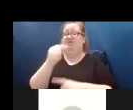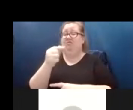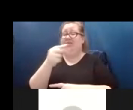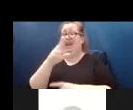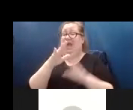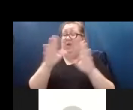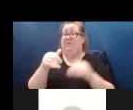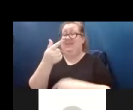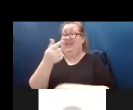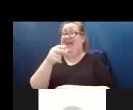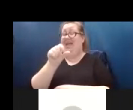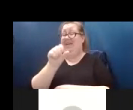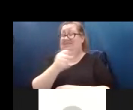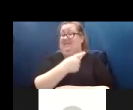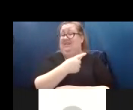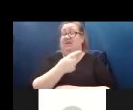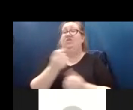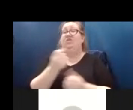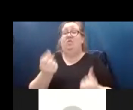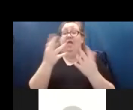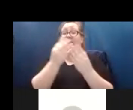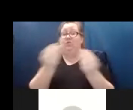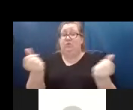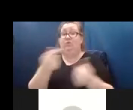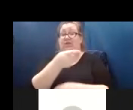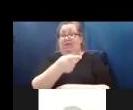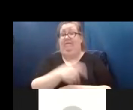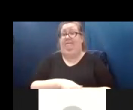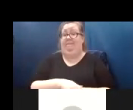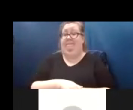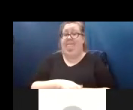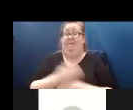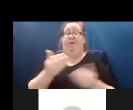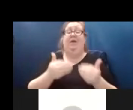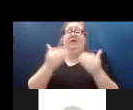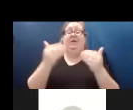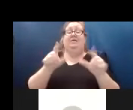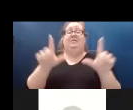solutions there too. Next slide. Let's jump right into these.